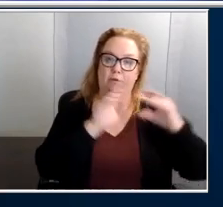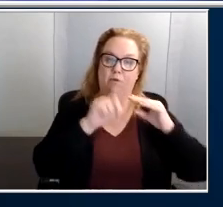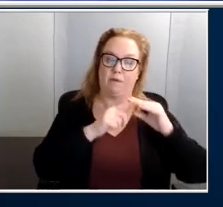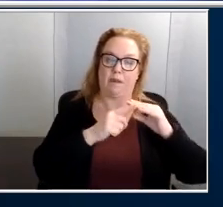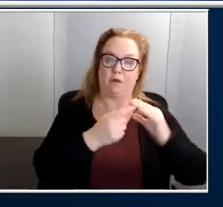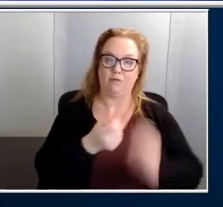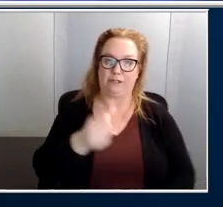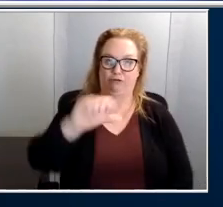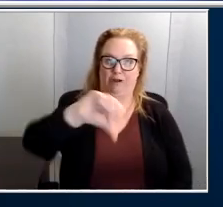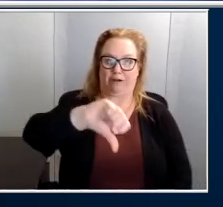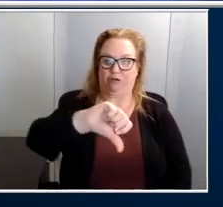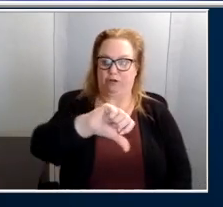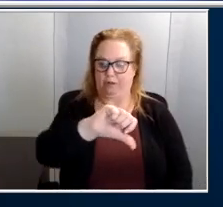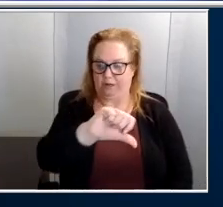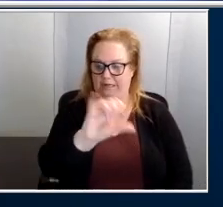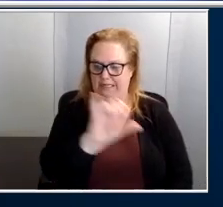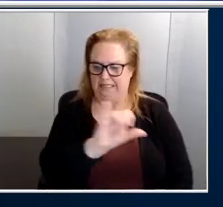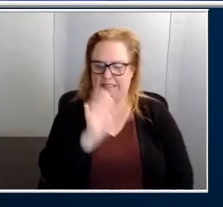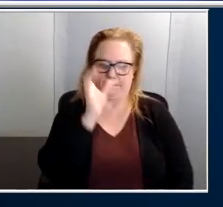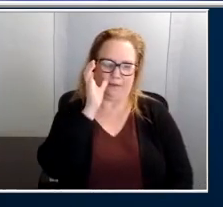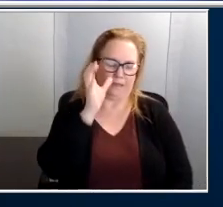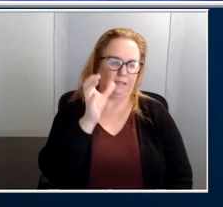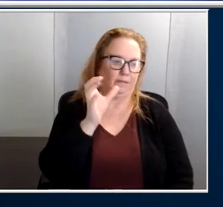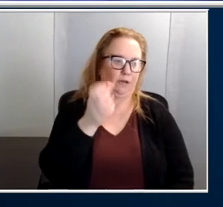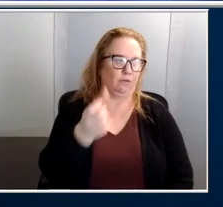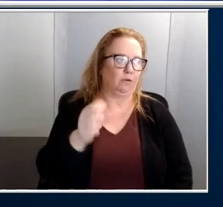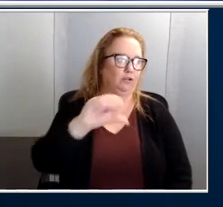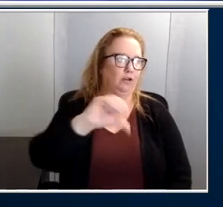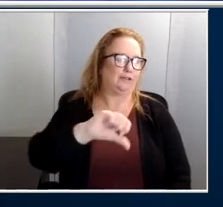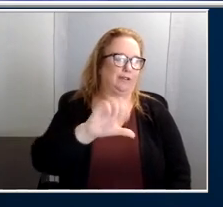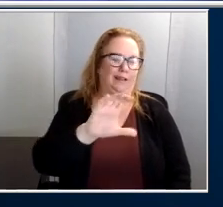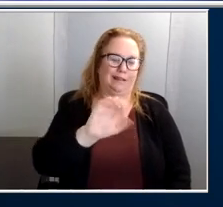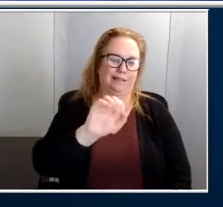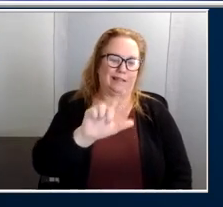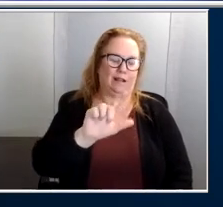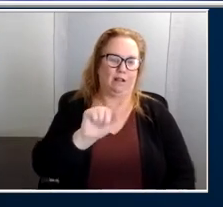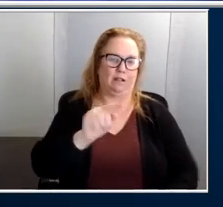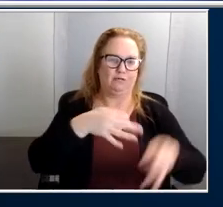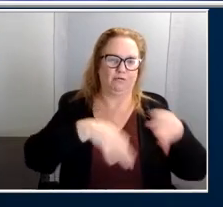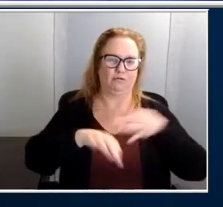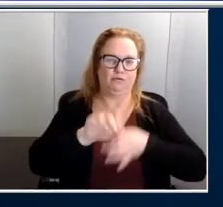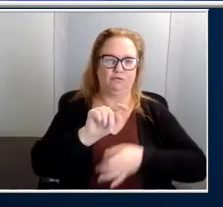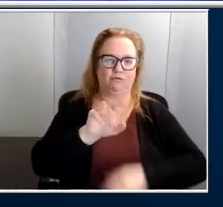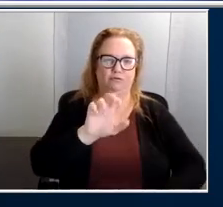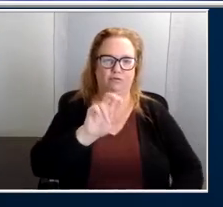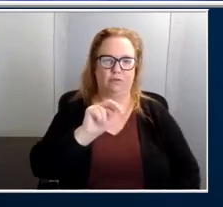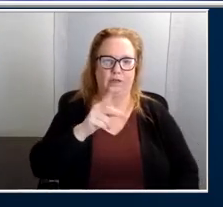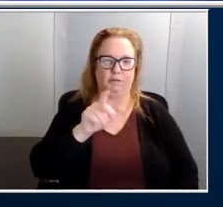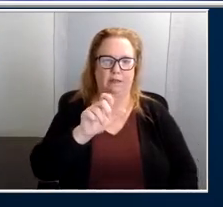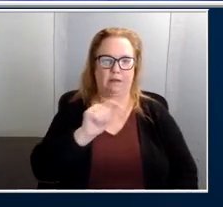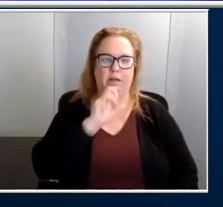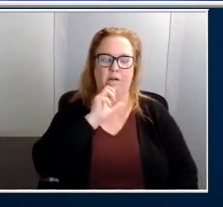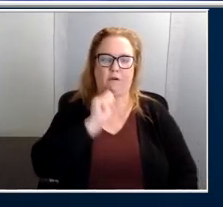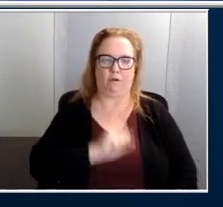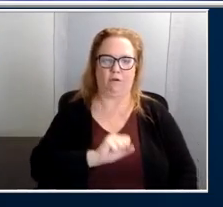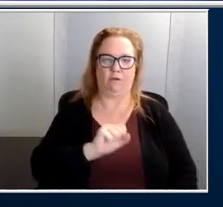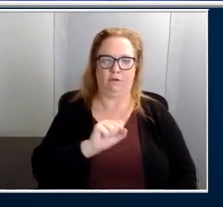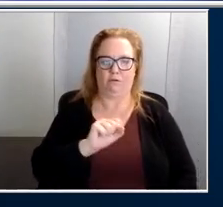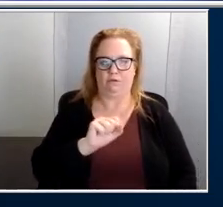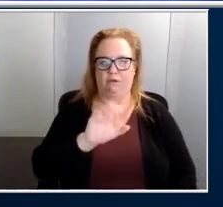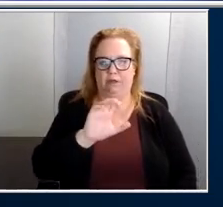rejection like you would worry with a standard cell transplant? An old therapy like stem cell, I got